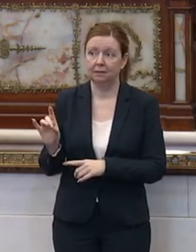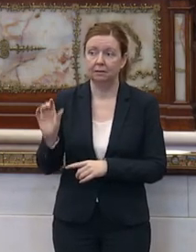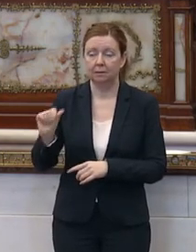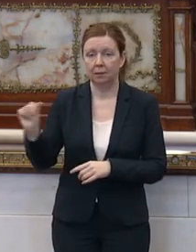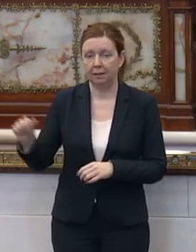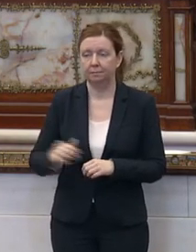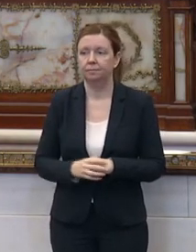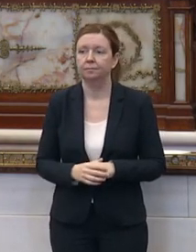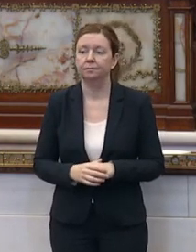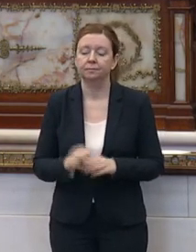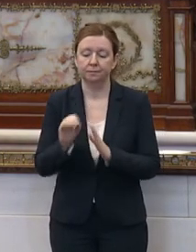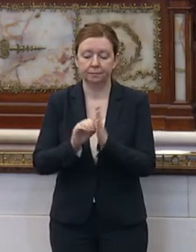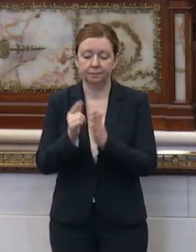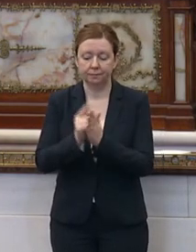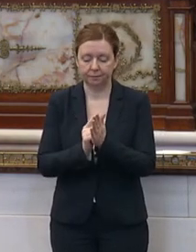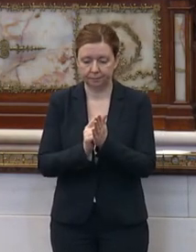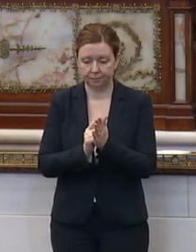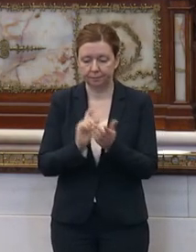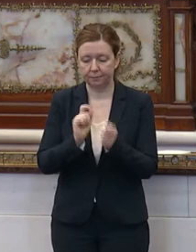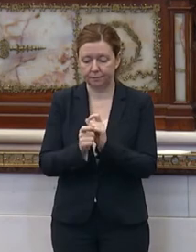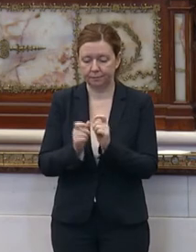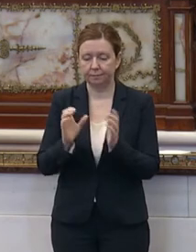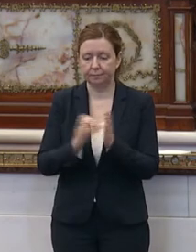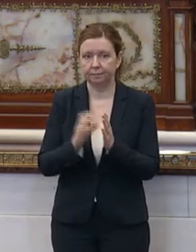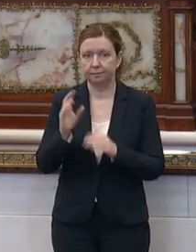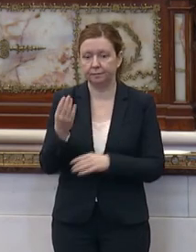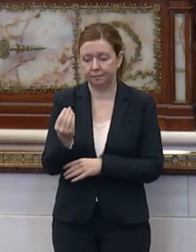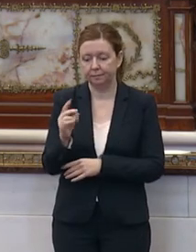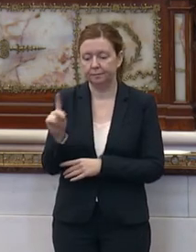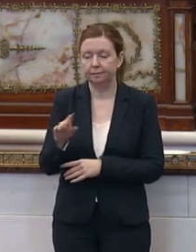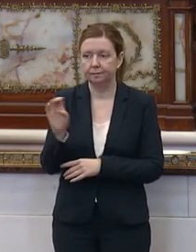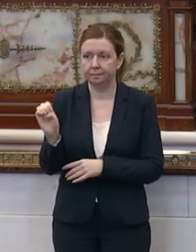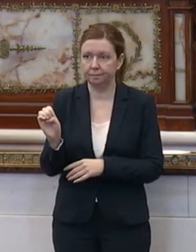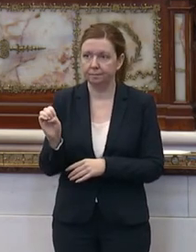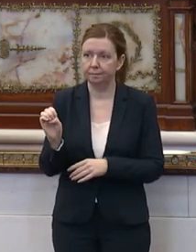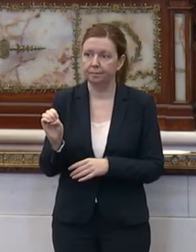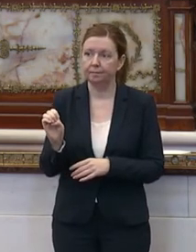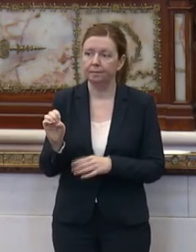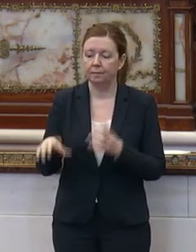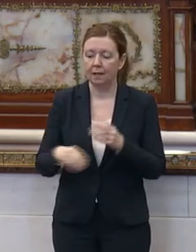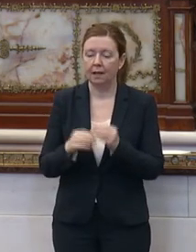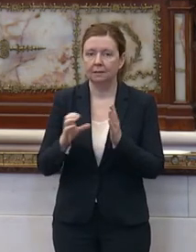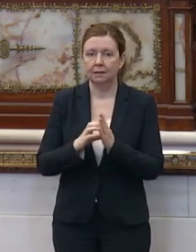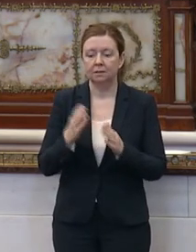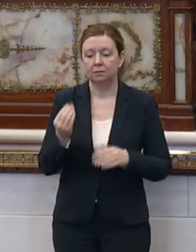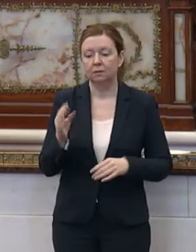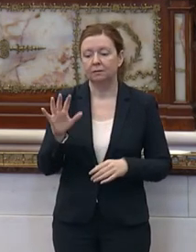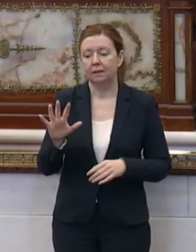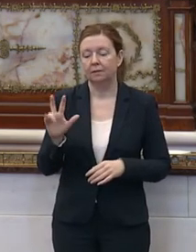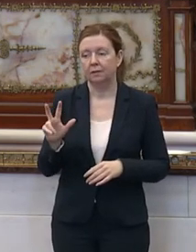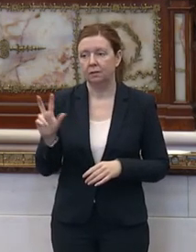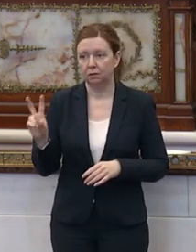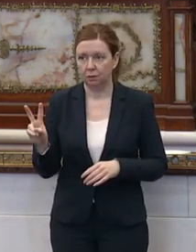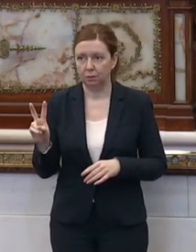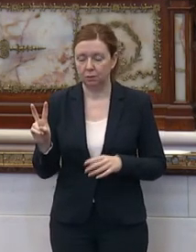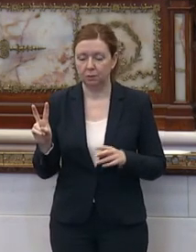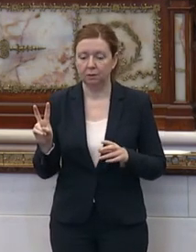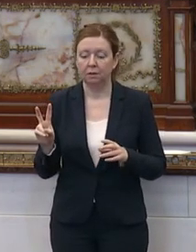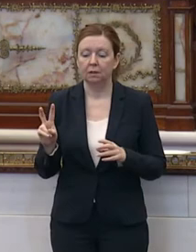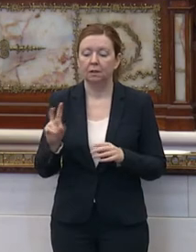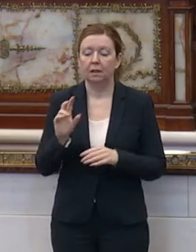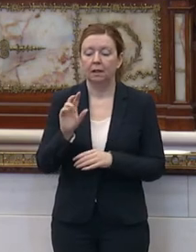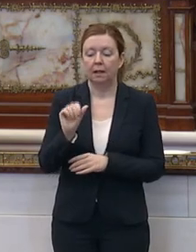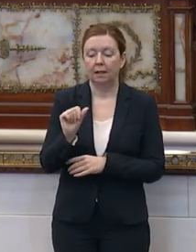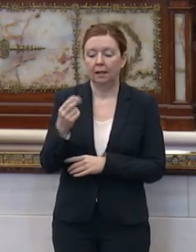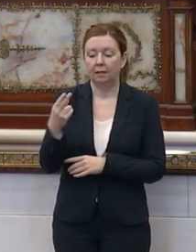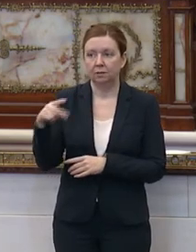210778AA. An ordinance to amend Title 14 of the Philippi Code by adding Section 14532 entitled the